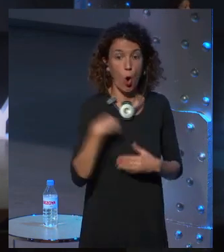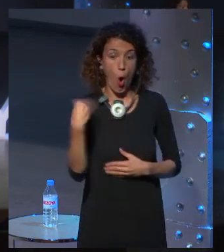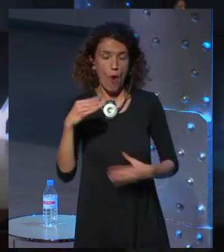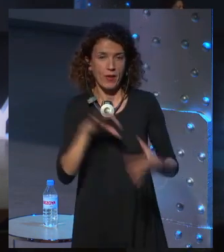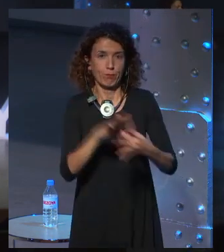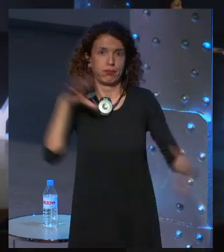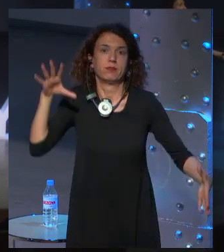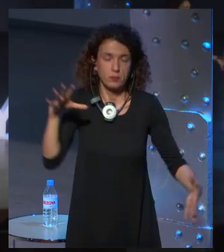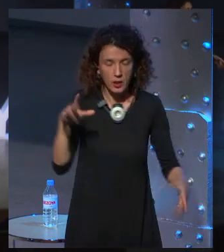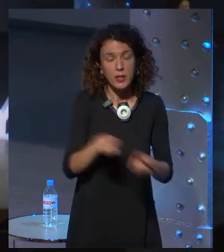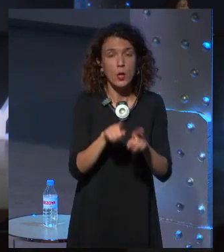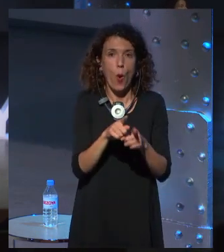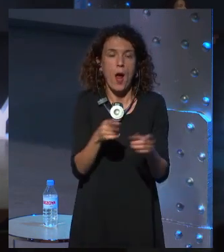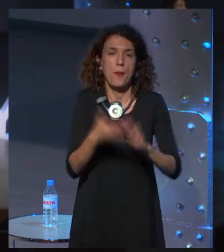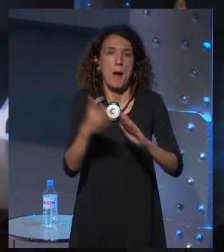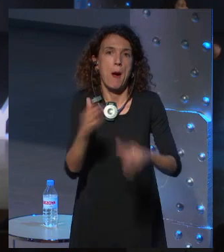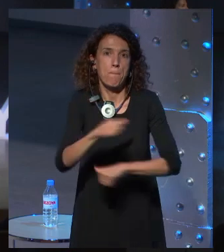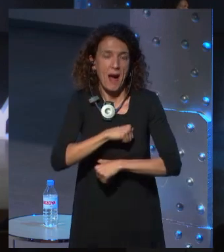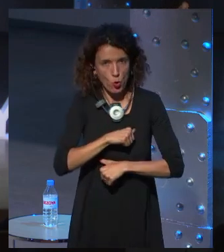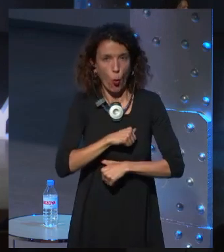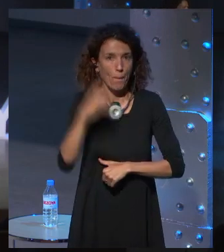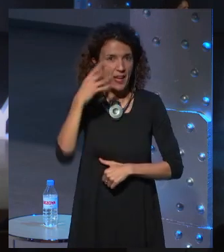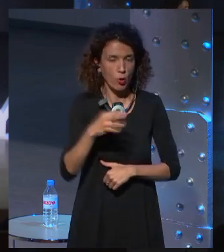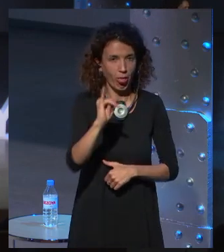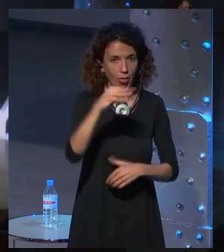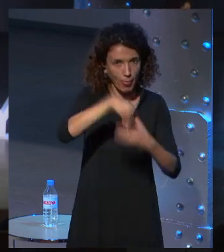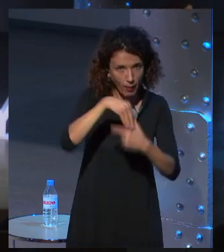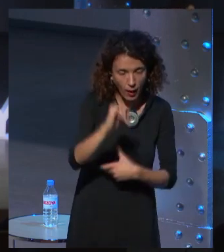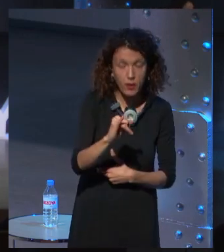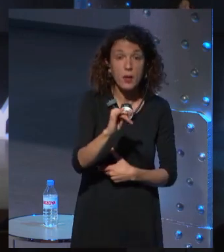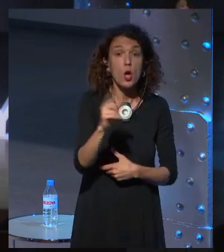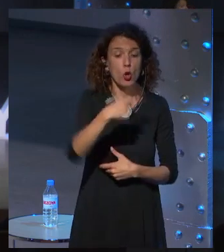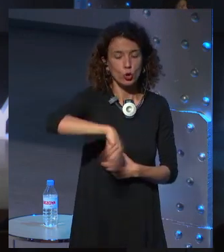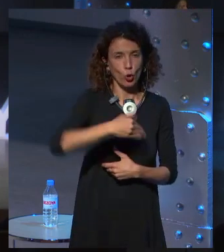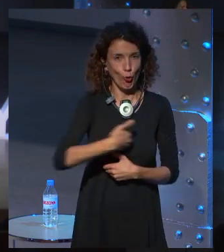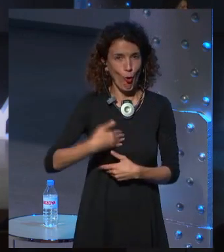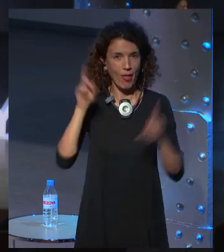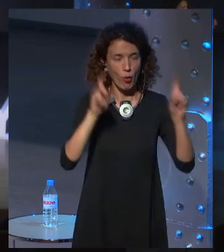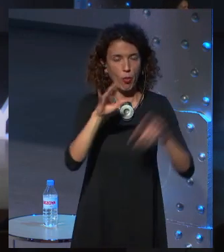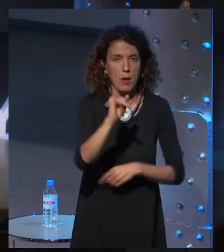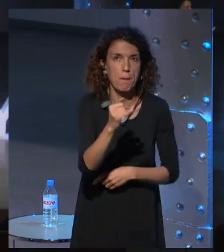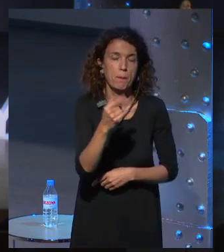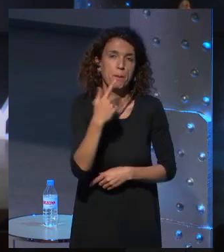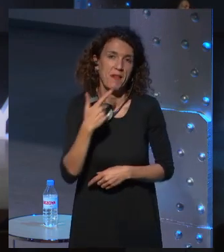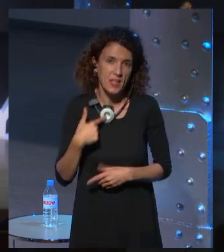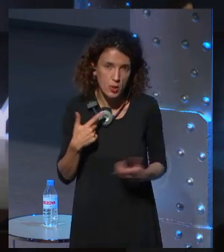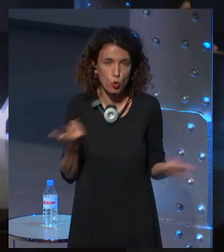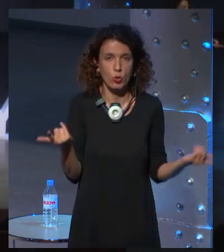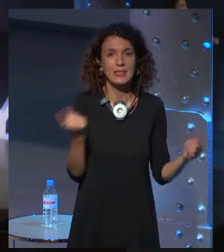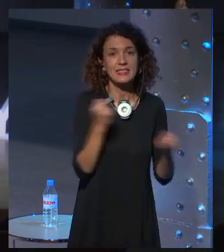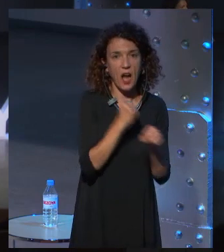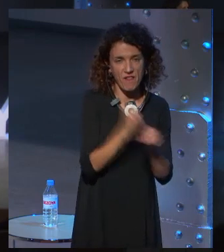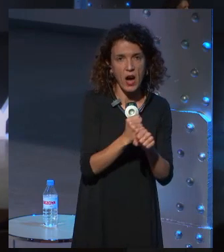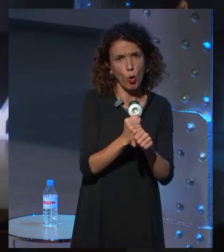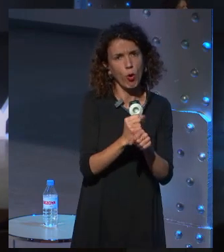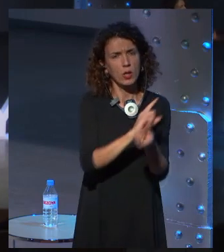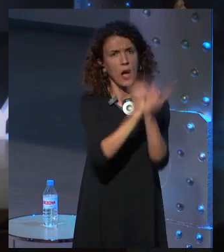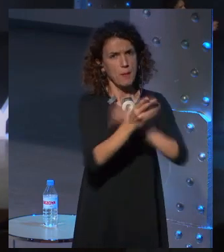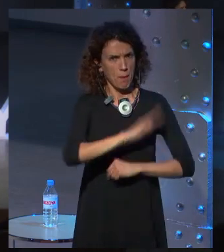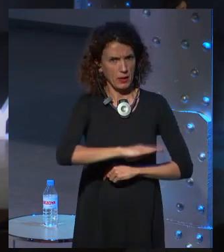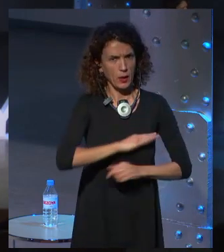But then as educators, we say, okay, you've told me that jobs are changing quickly. You've told